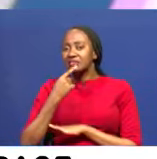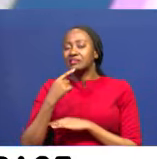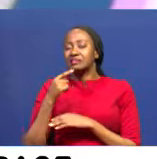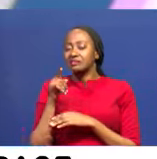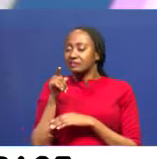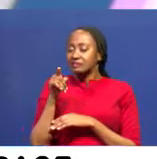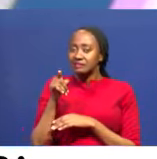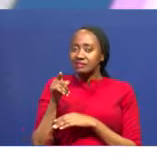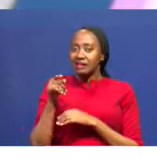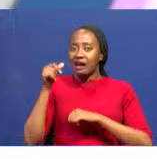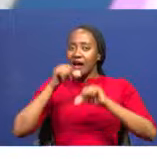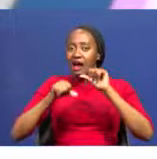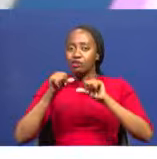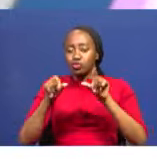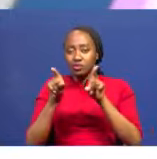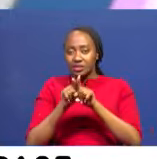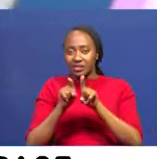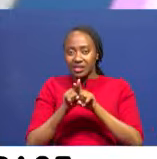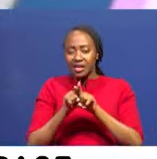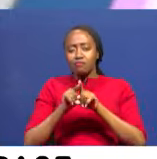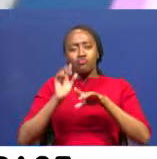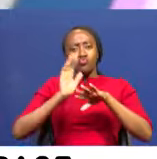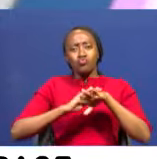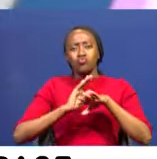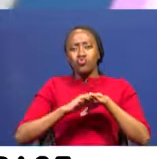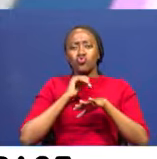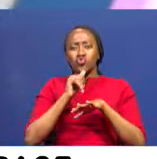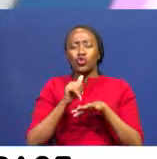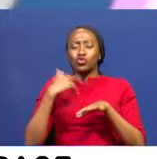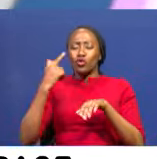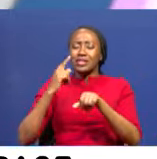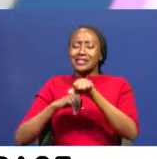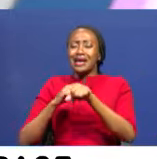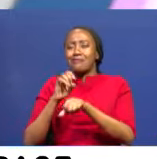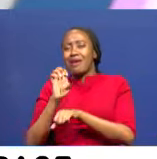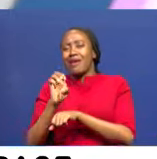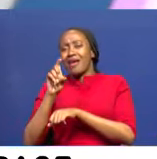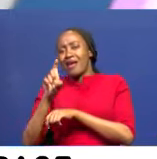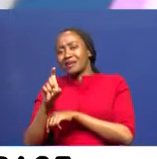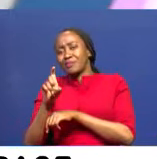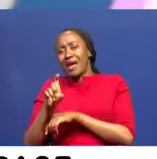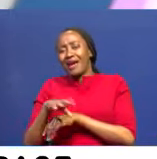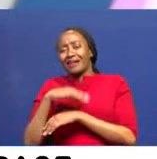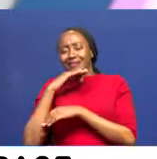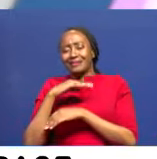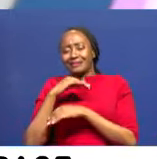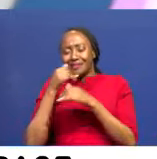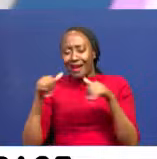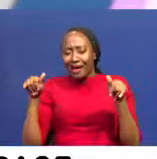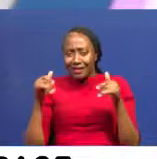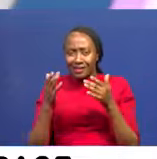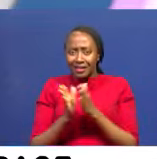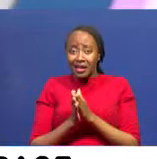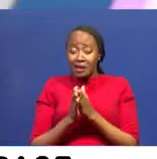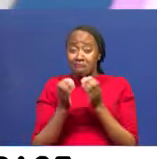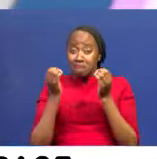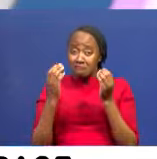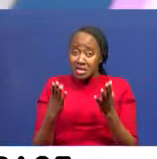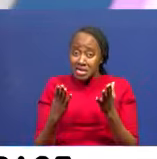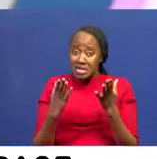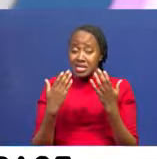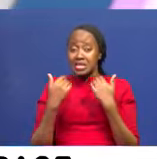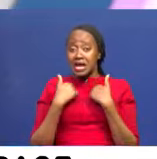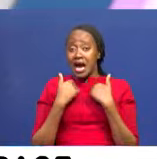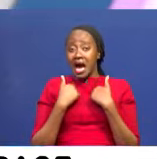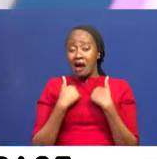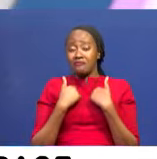with efficiency, where we are not having too many expiries. Because what we are realizing is that, number one, patients or the public are holding